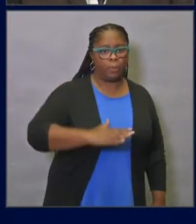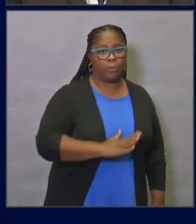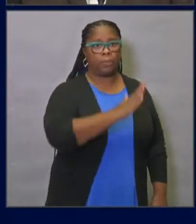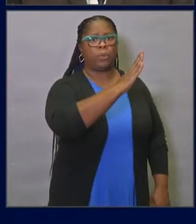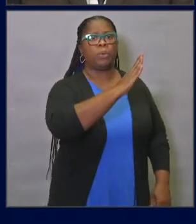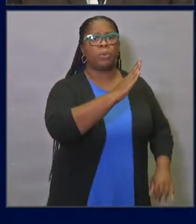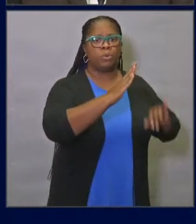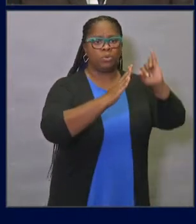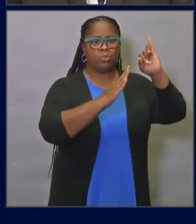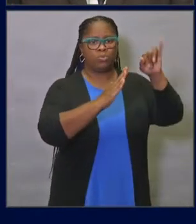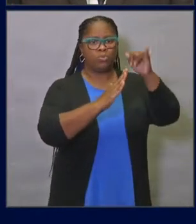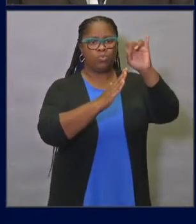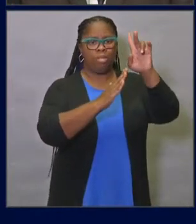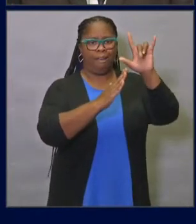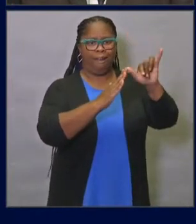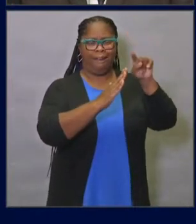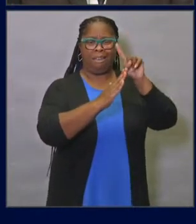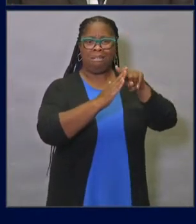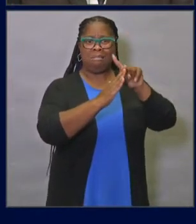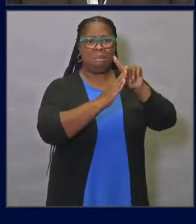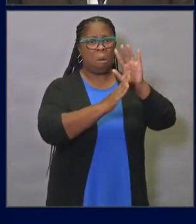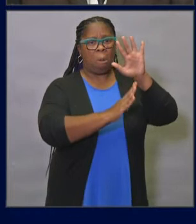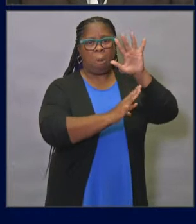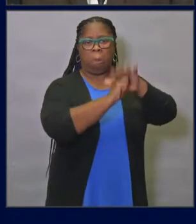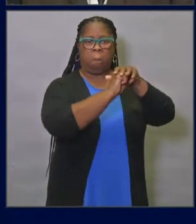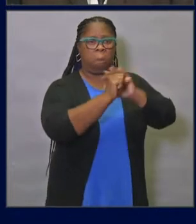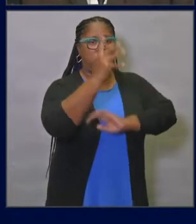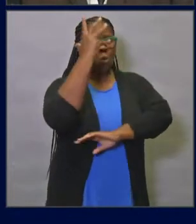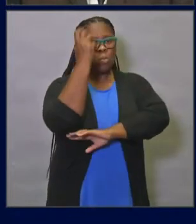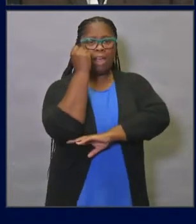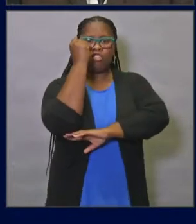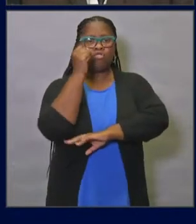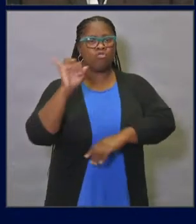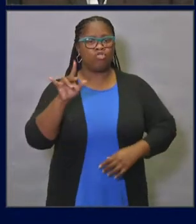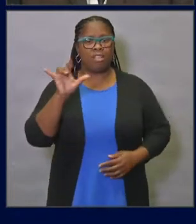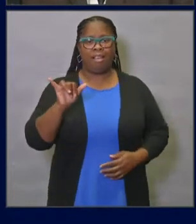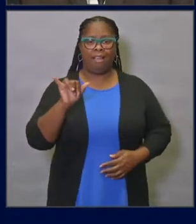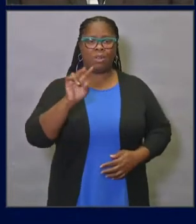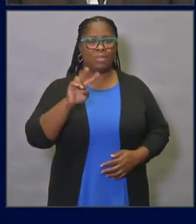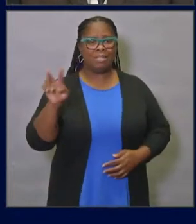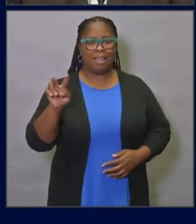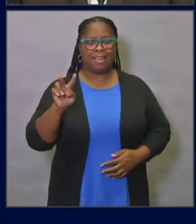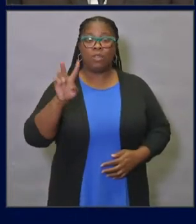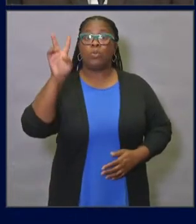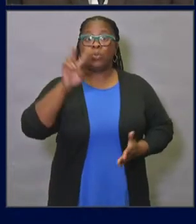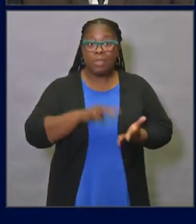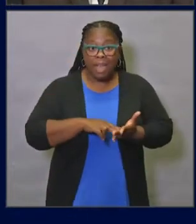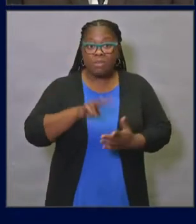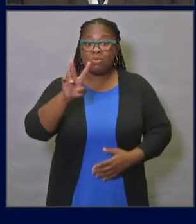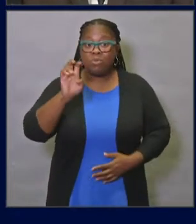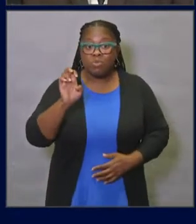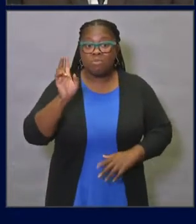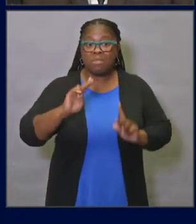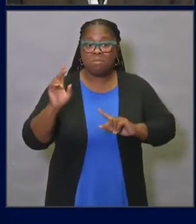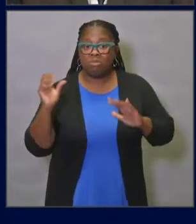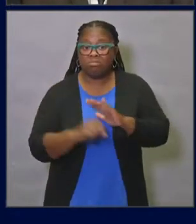when hospitalizations reached their highest levels on July 22nd with about 2,200 people being